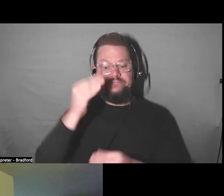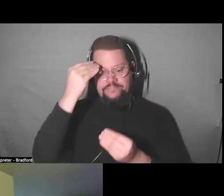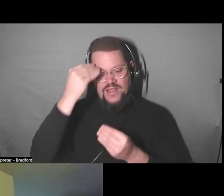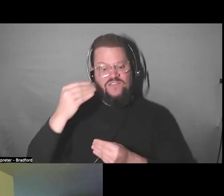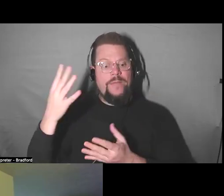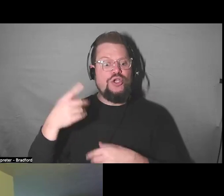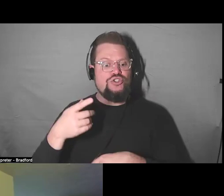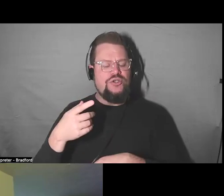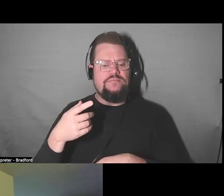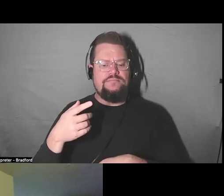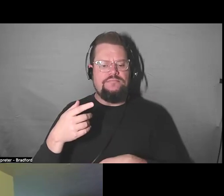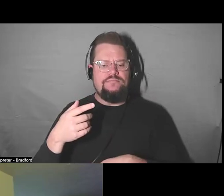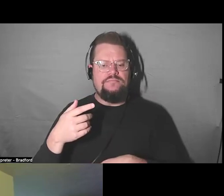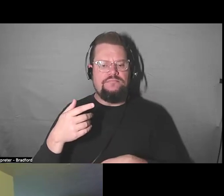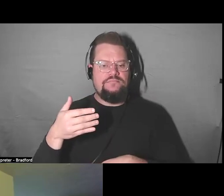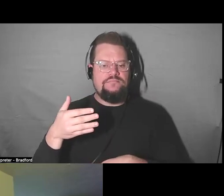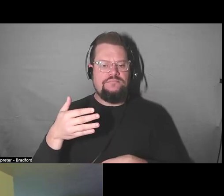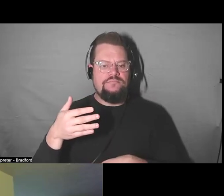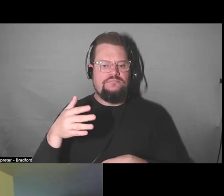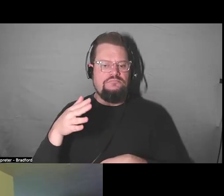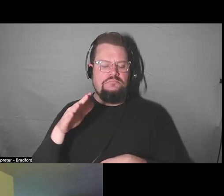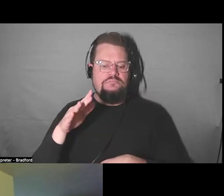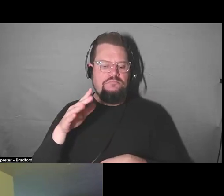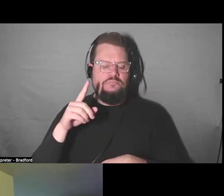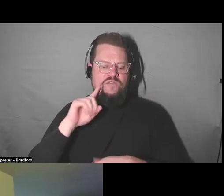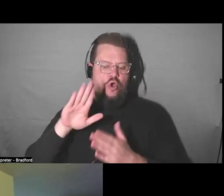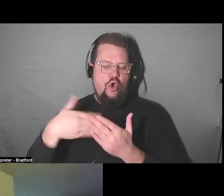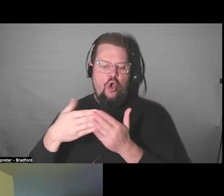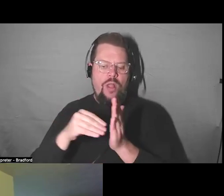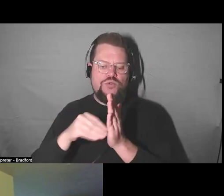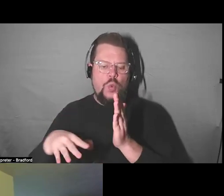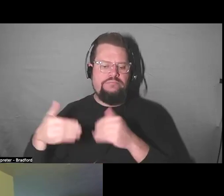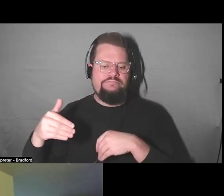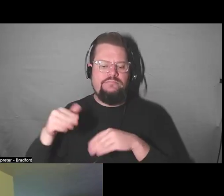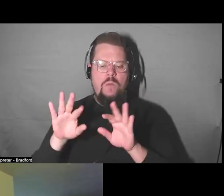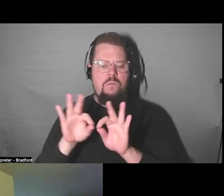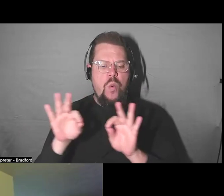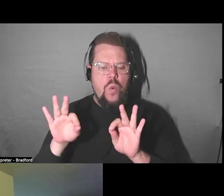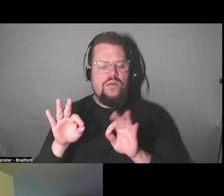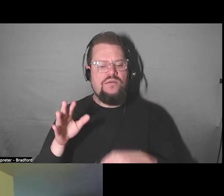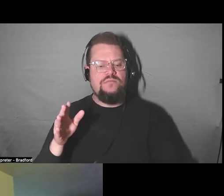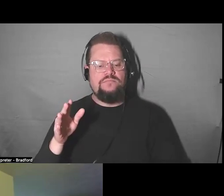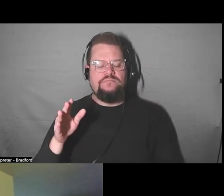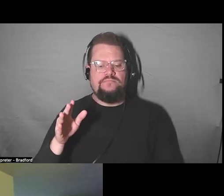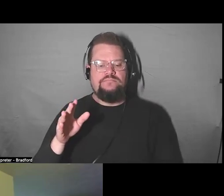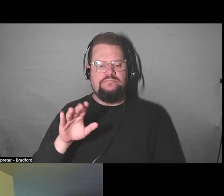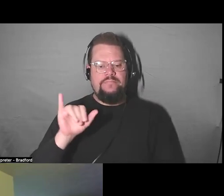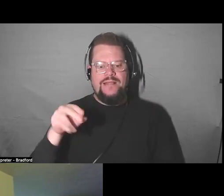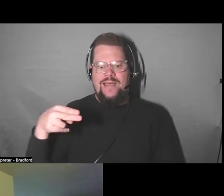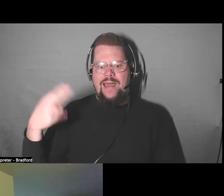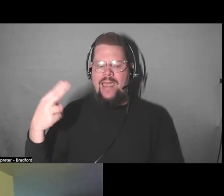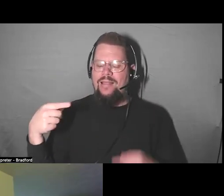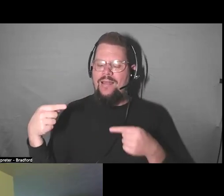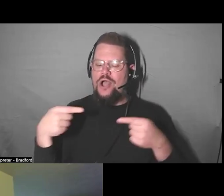she presented it, for all students is so important. This is a highly controversial